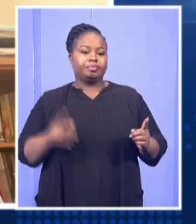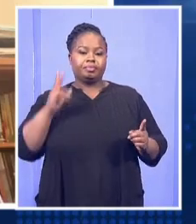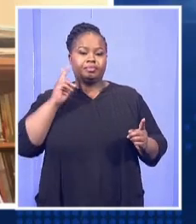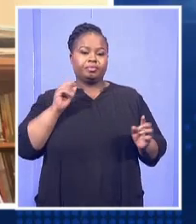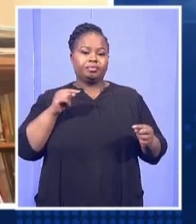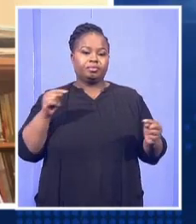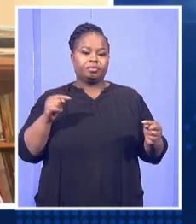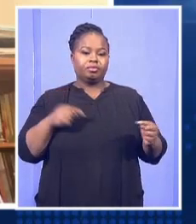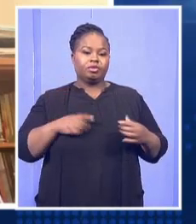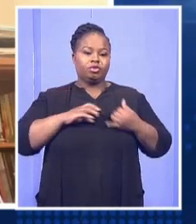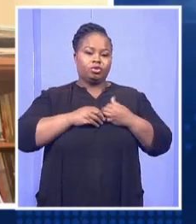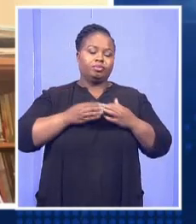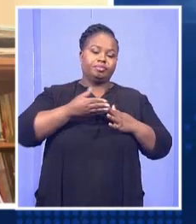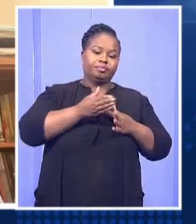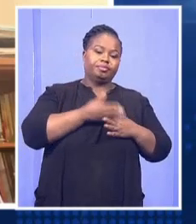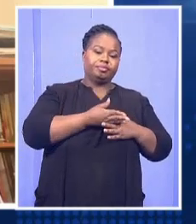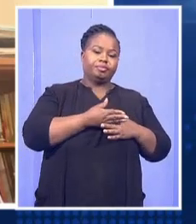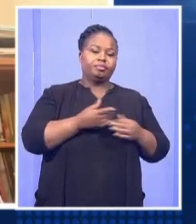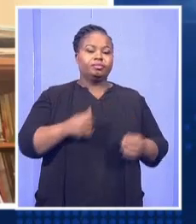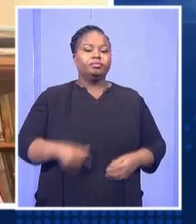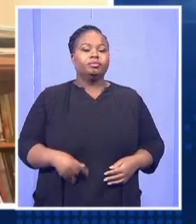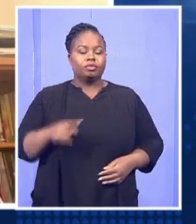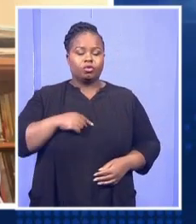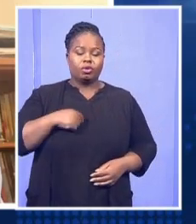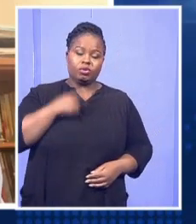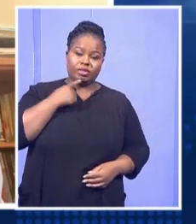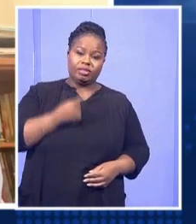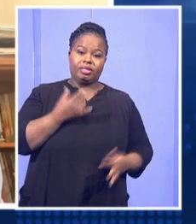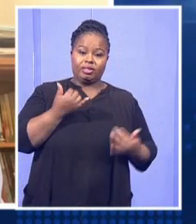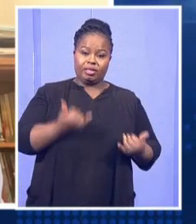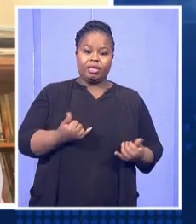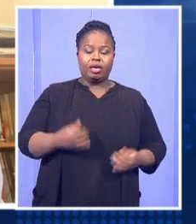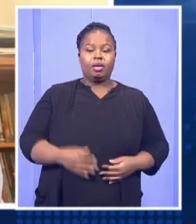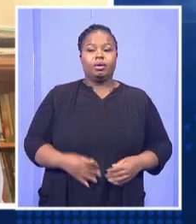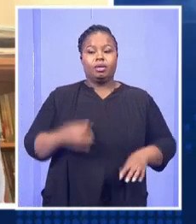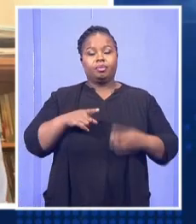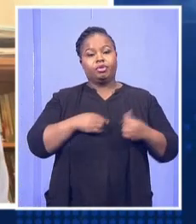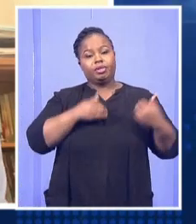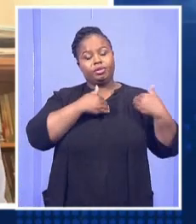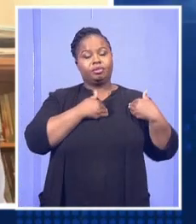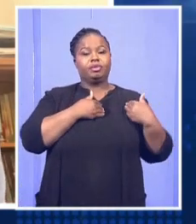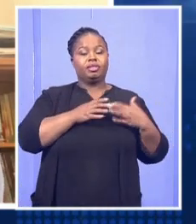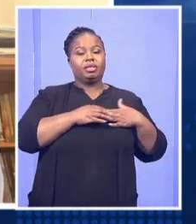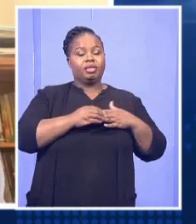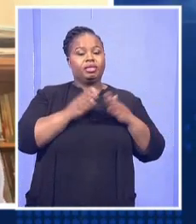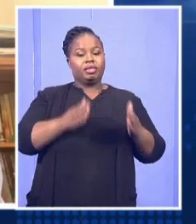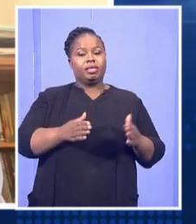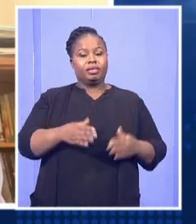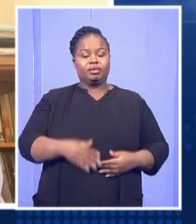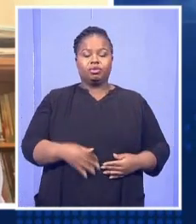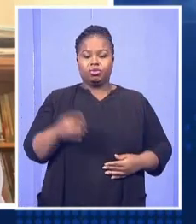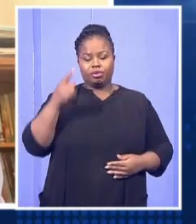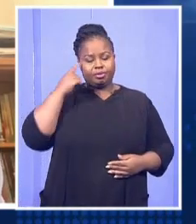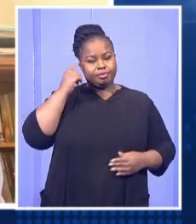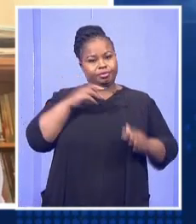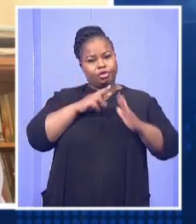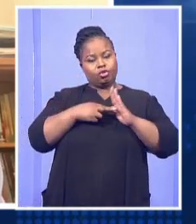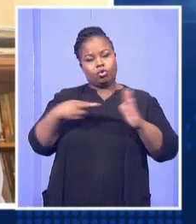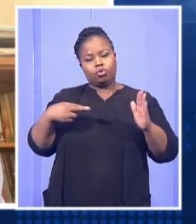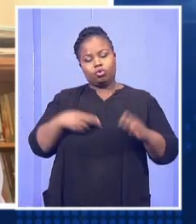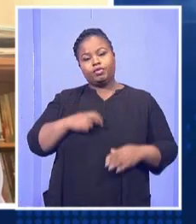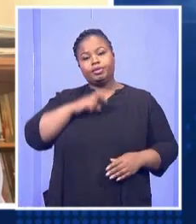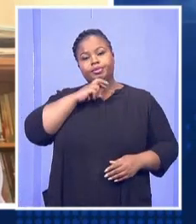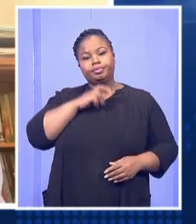I've been trying to jump in there for a while. But I'm saying, considering that point that you're making about accountability in leaders, what then do you think is the role of King Charles